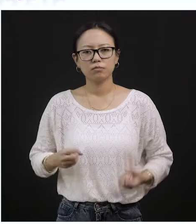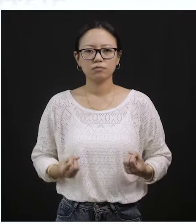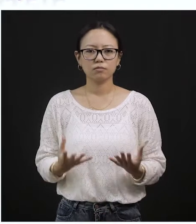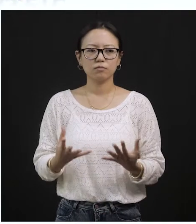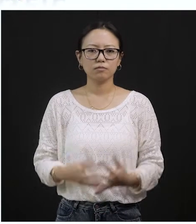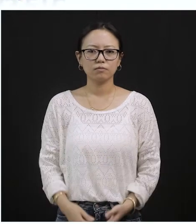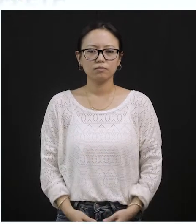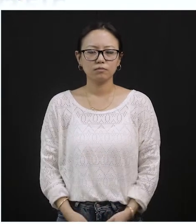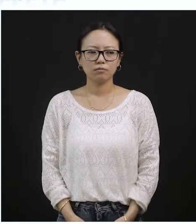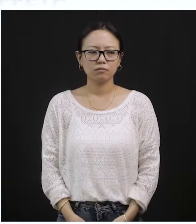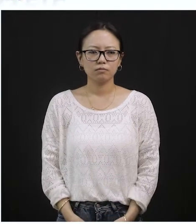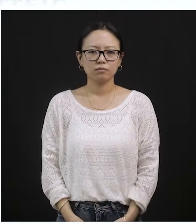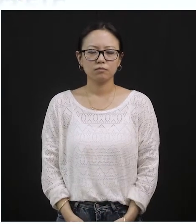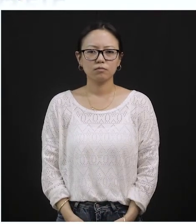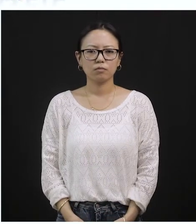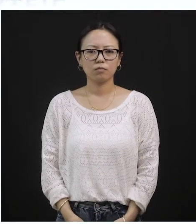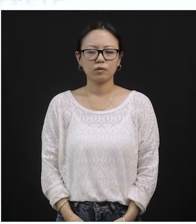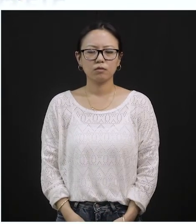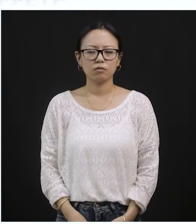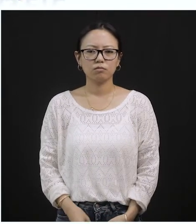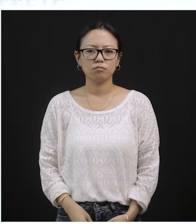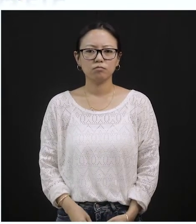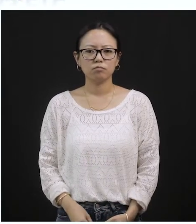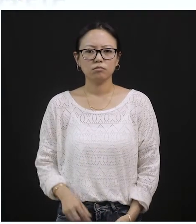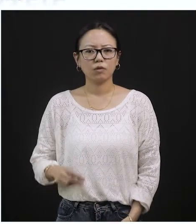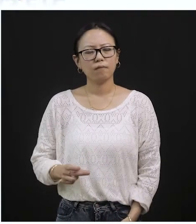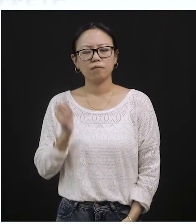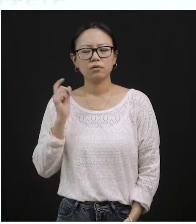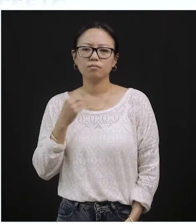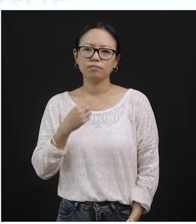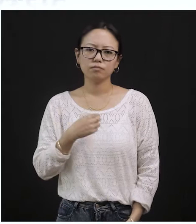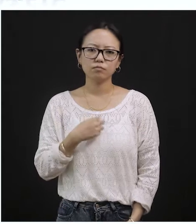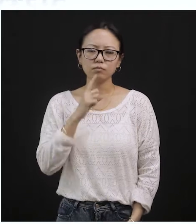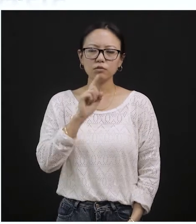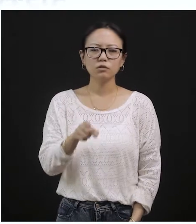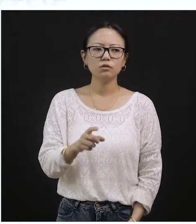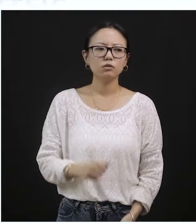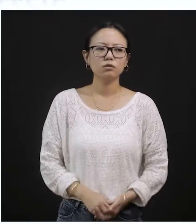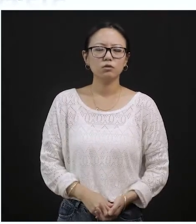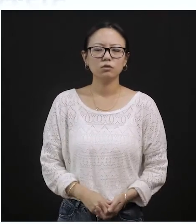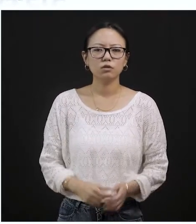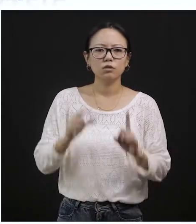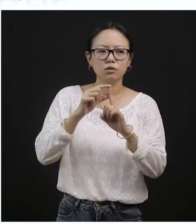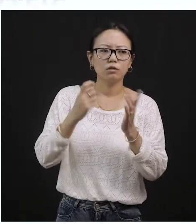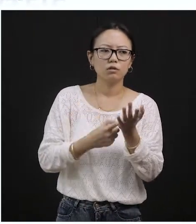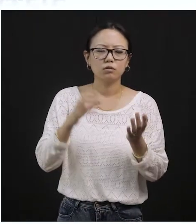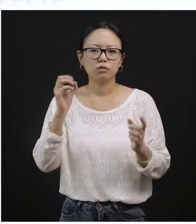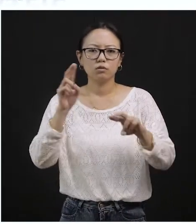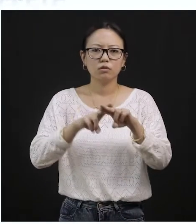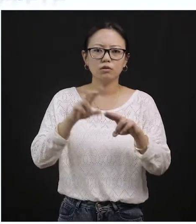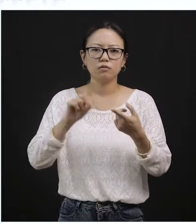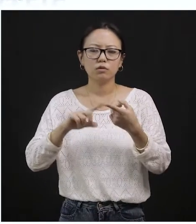started. Now, very quickly, let me tell you what is a profession. A profession, as I've already mentioned it to you all,